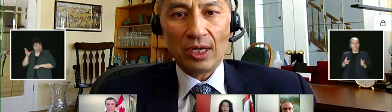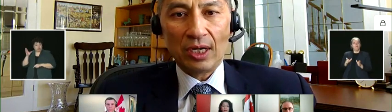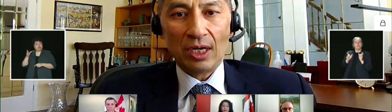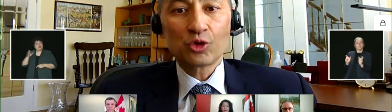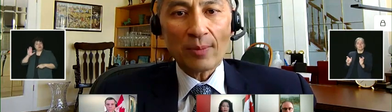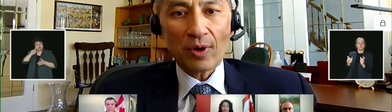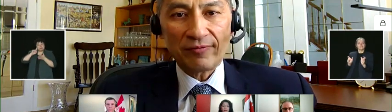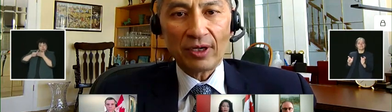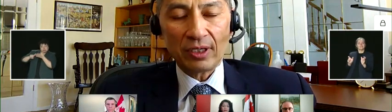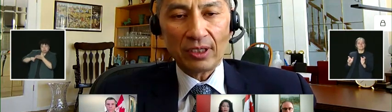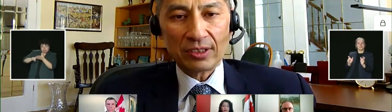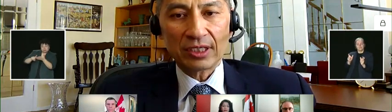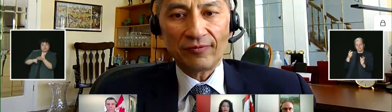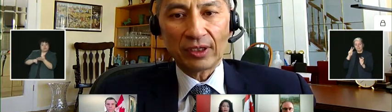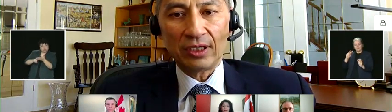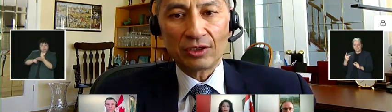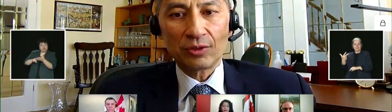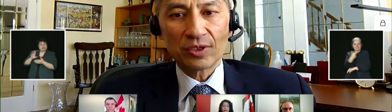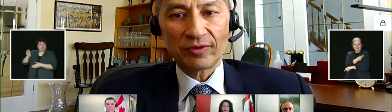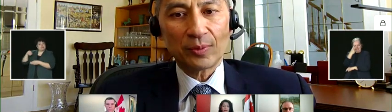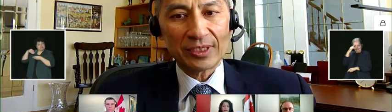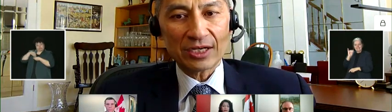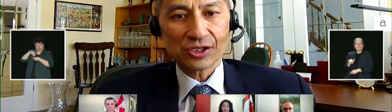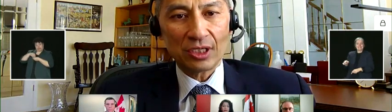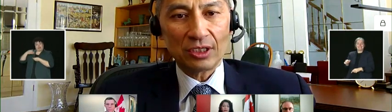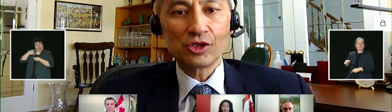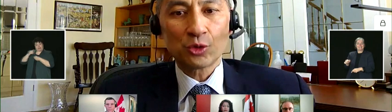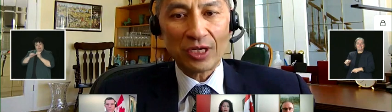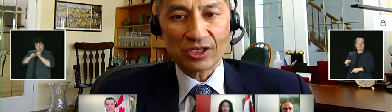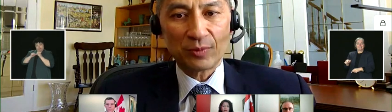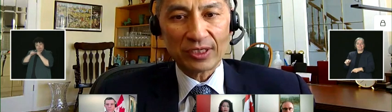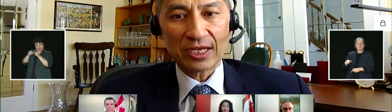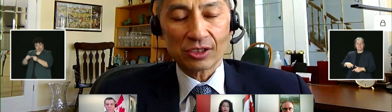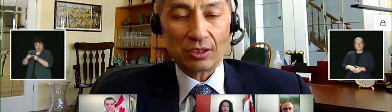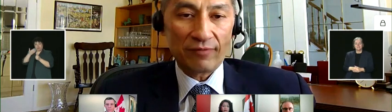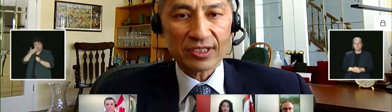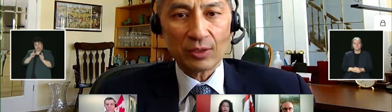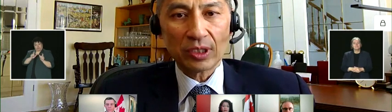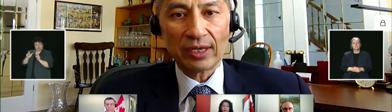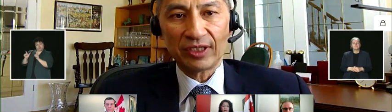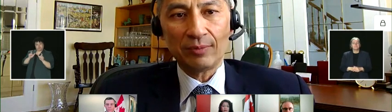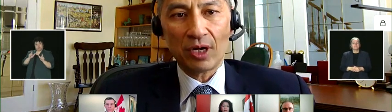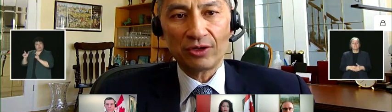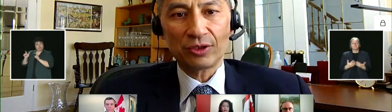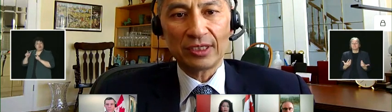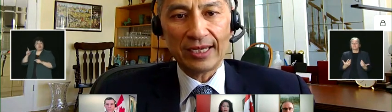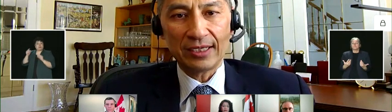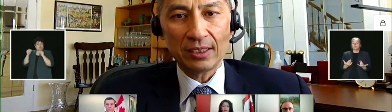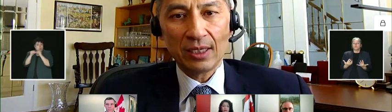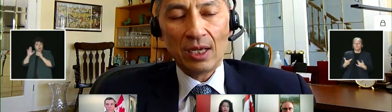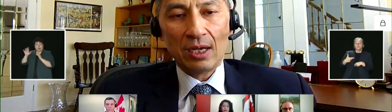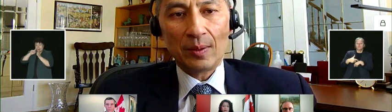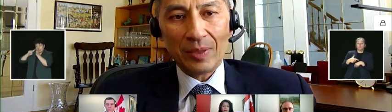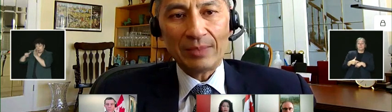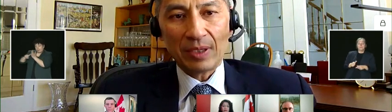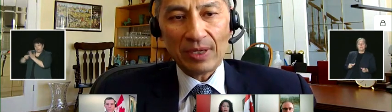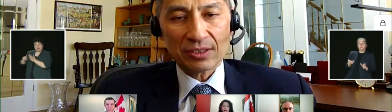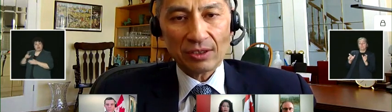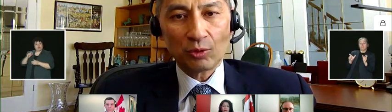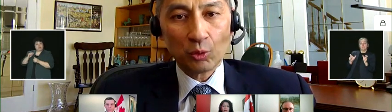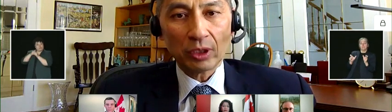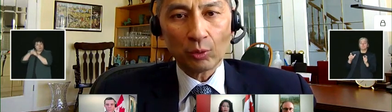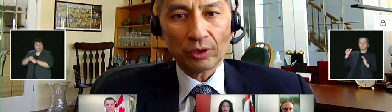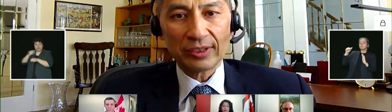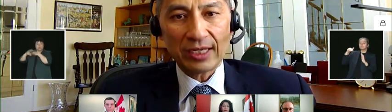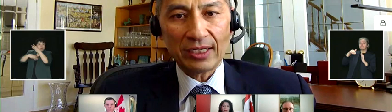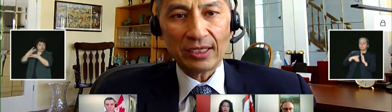no drop off significantly in terms of the protection, the duration of protection. Obviously, we'll have to keep monitoring the data. But based